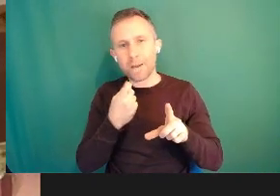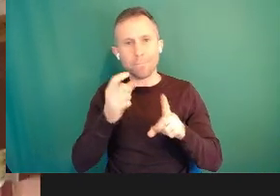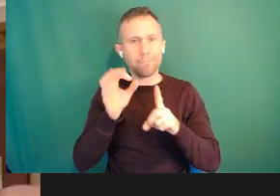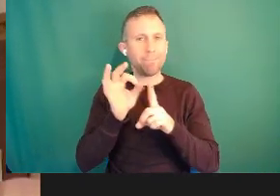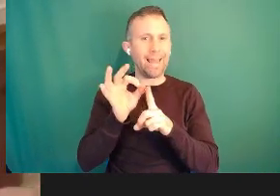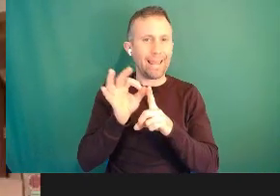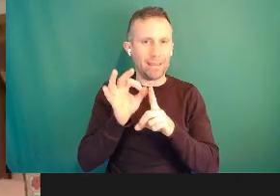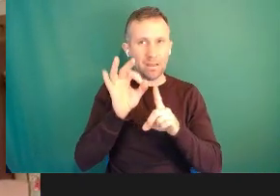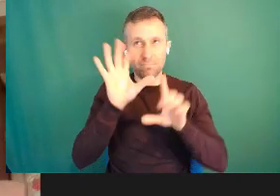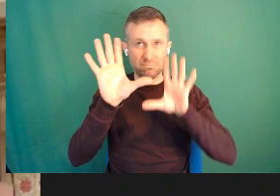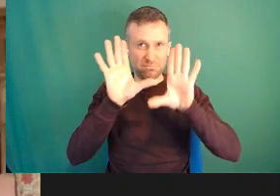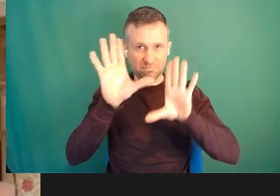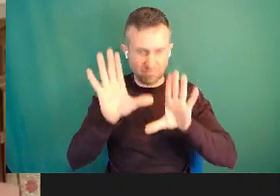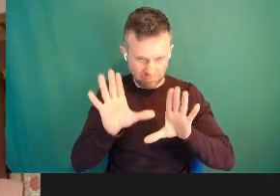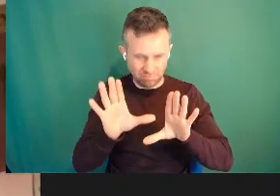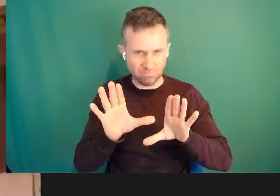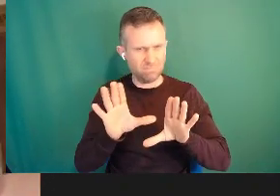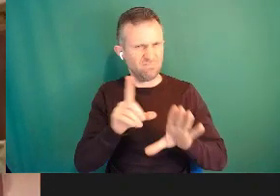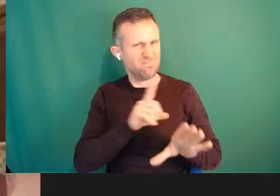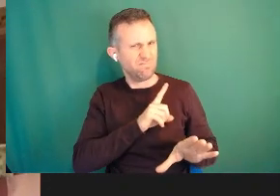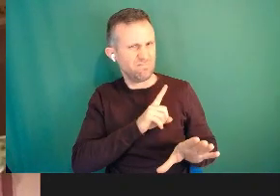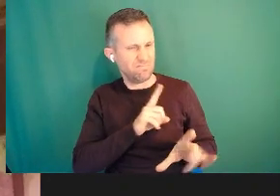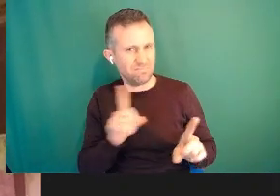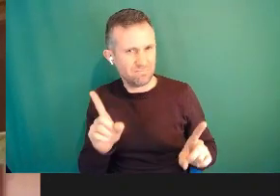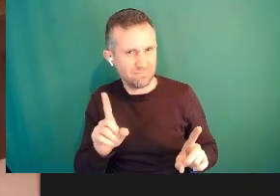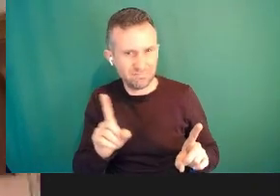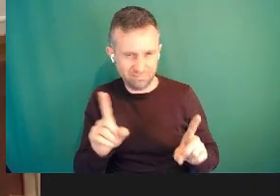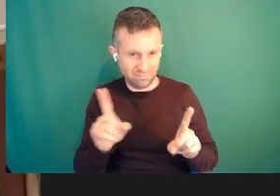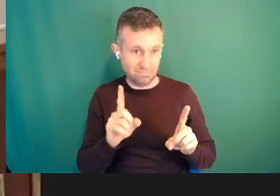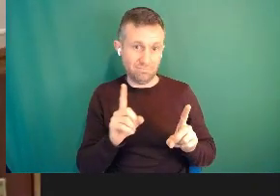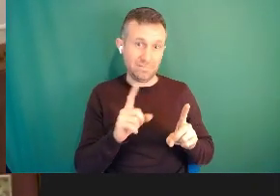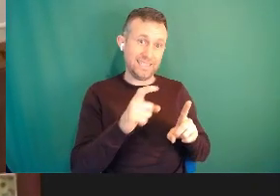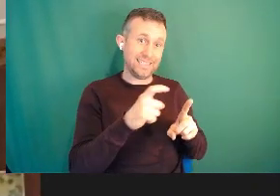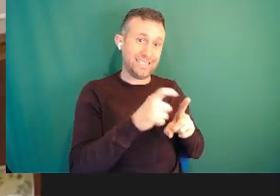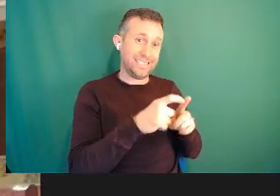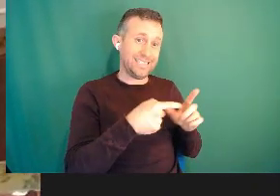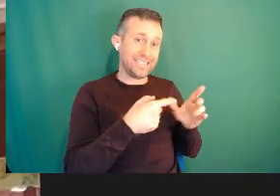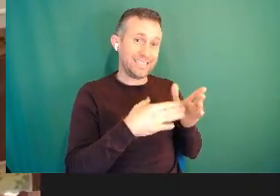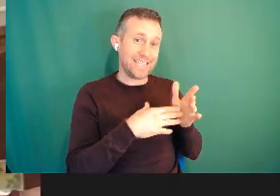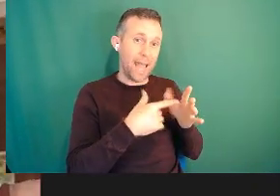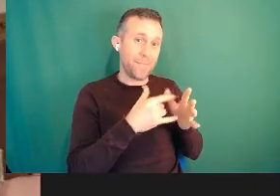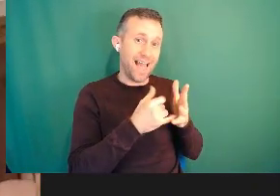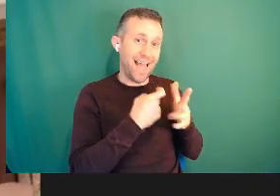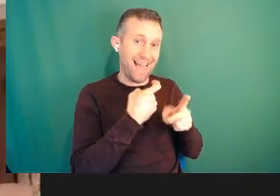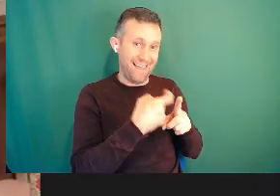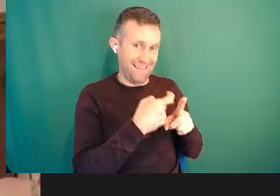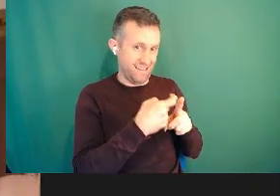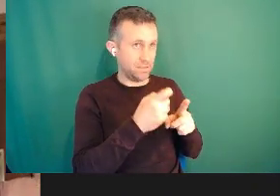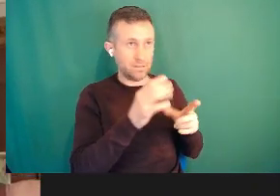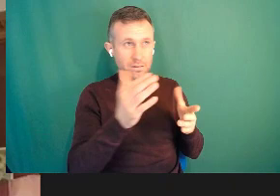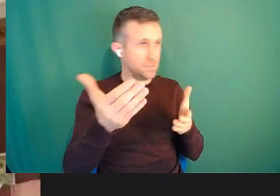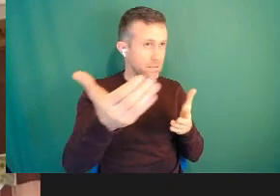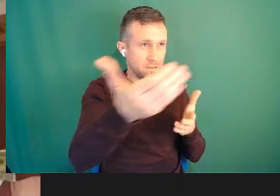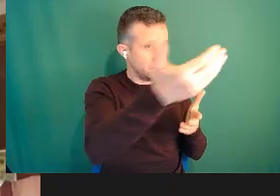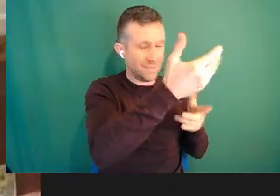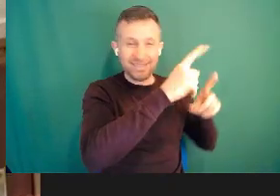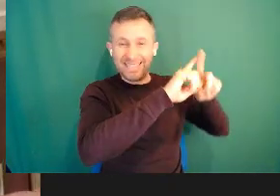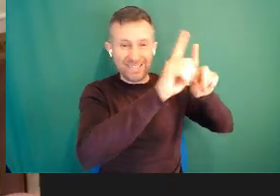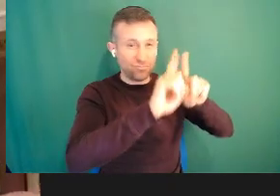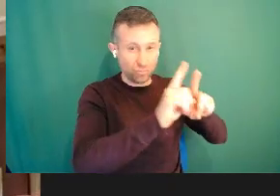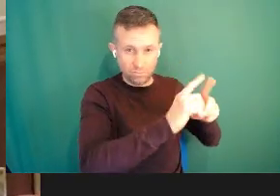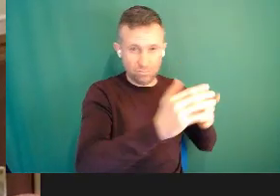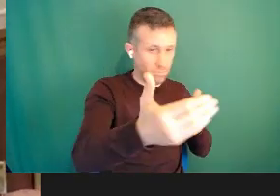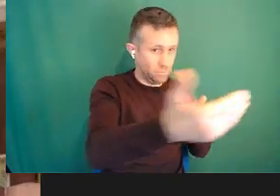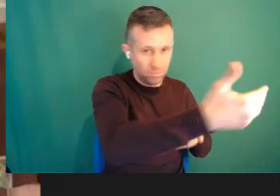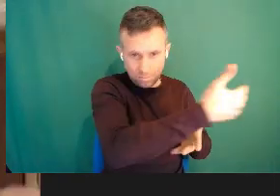similar style and quality and pattern from lots of different places and then stitched it all together in this kind of